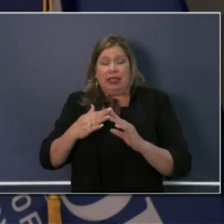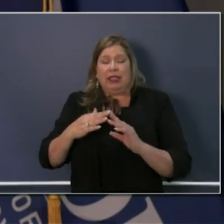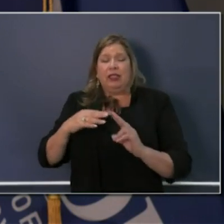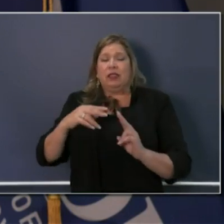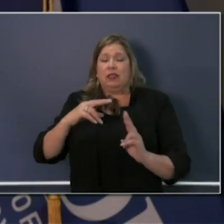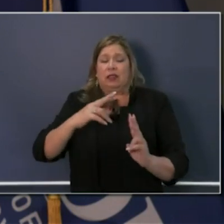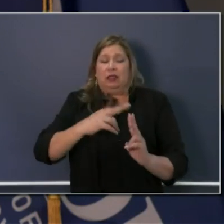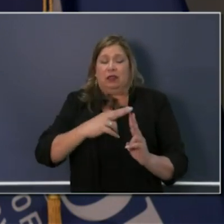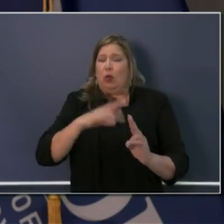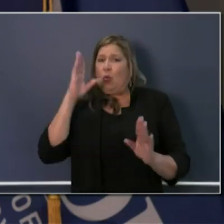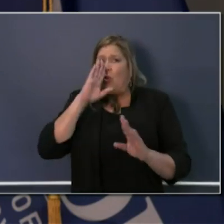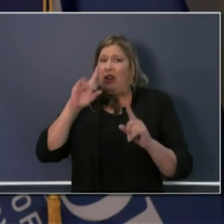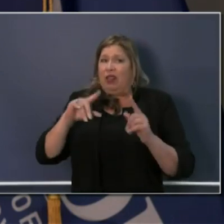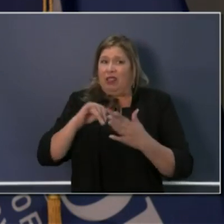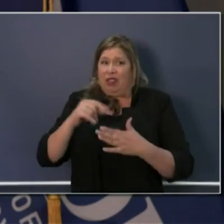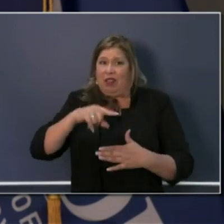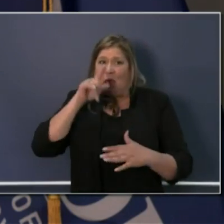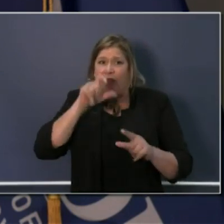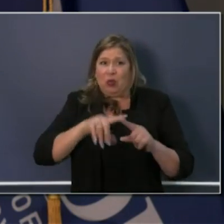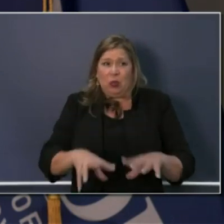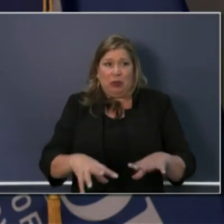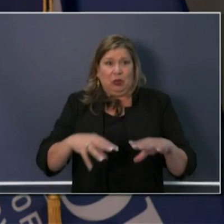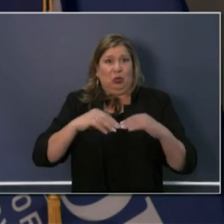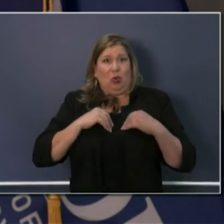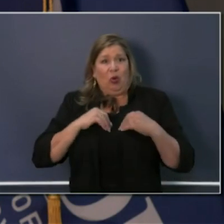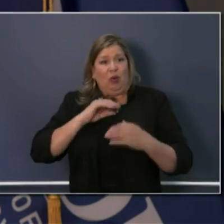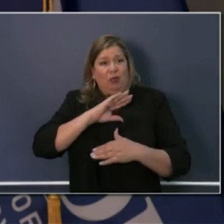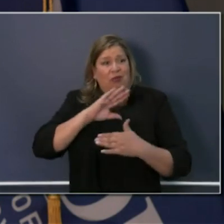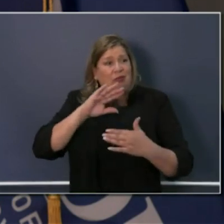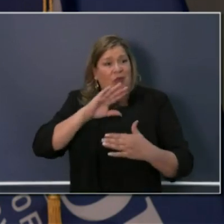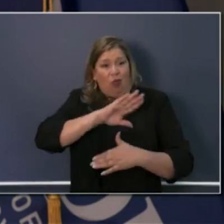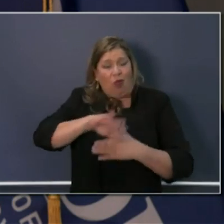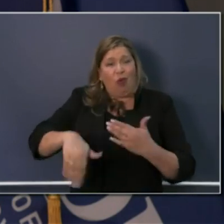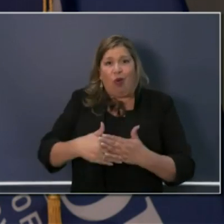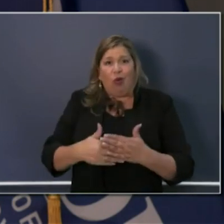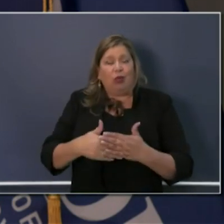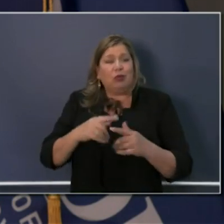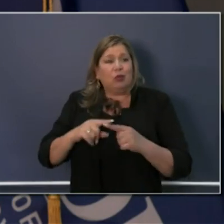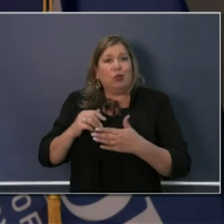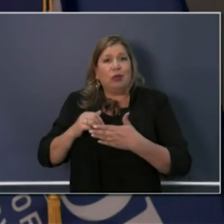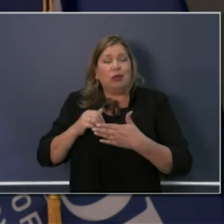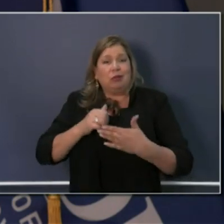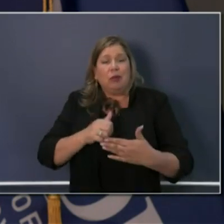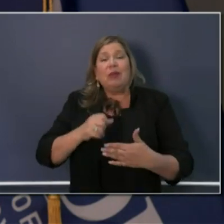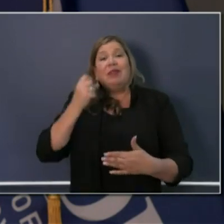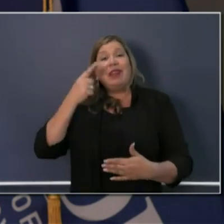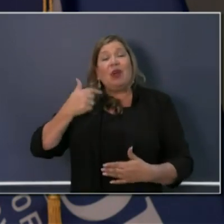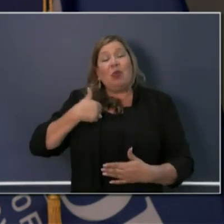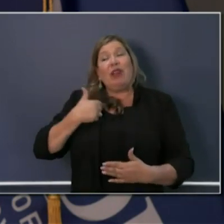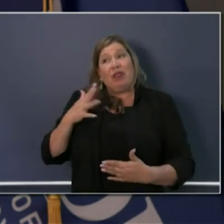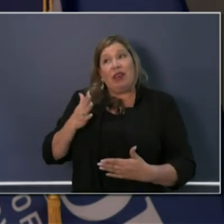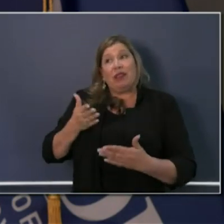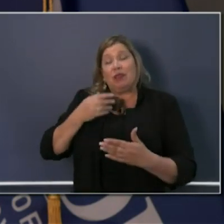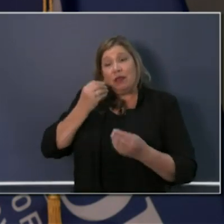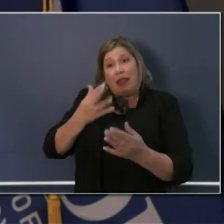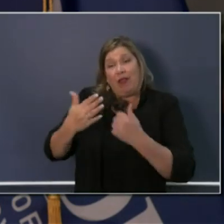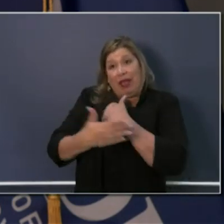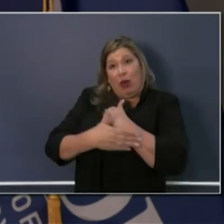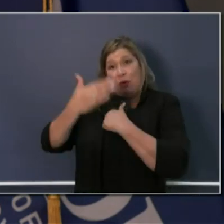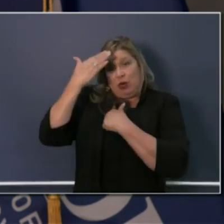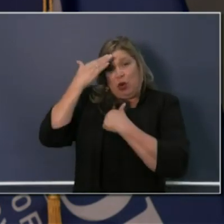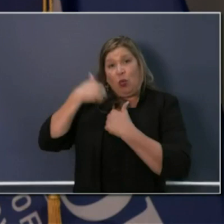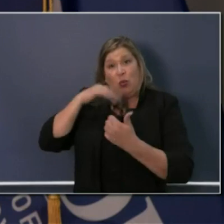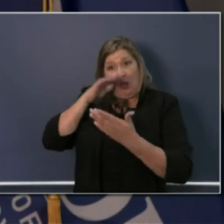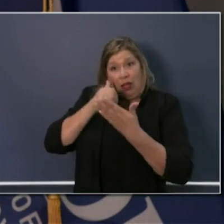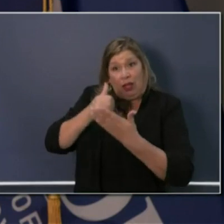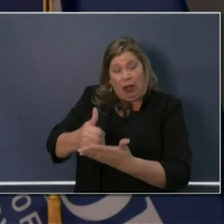additional $150 million in this space in this last week to help the counties with the costs. They want to know that those dollars will